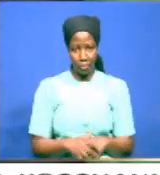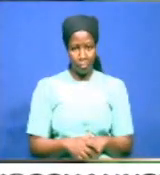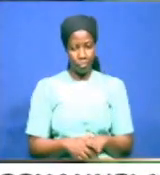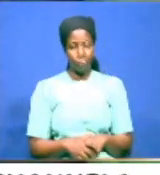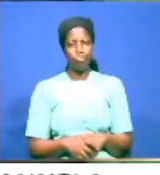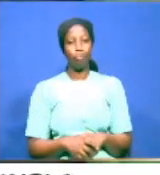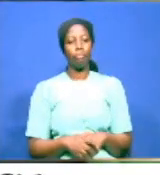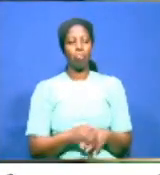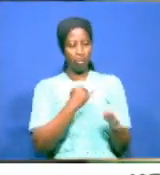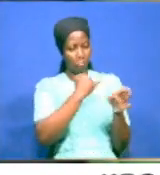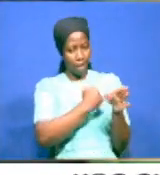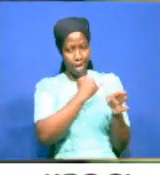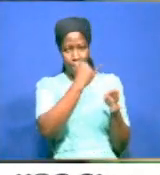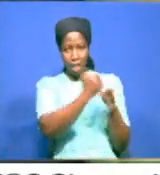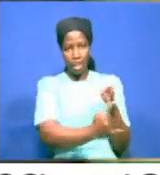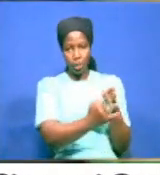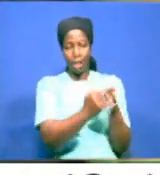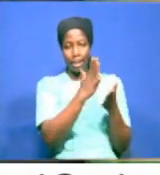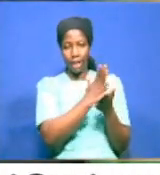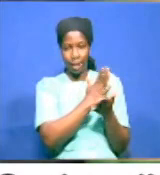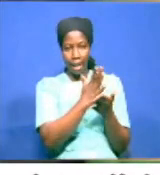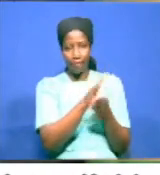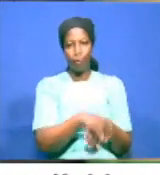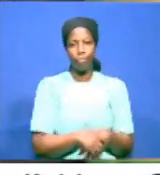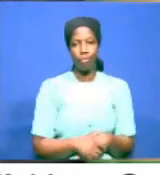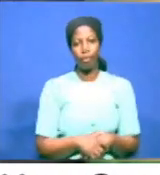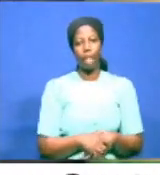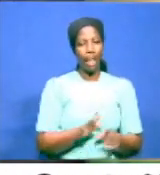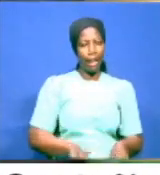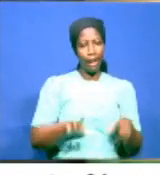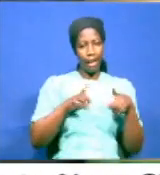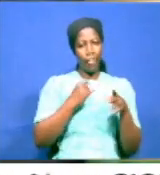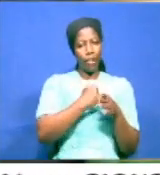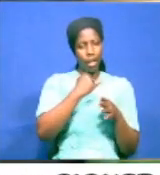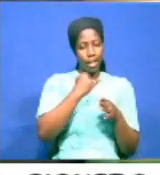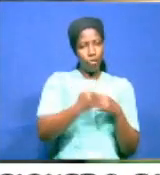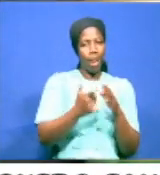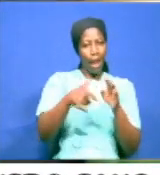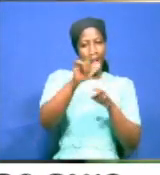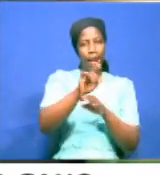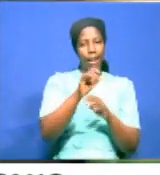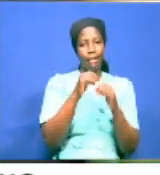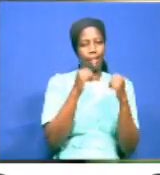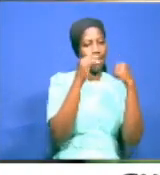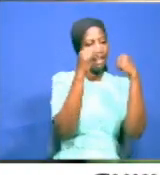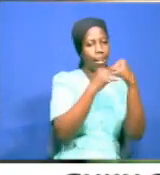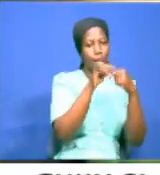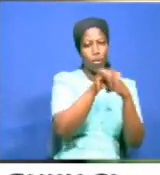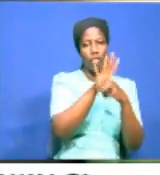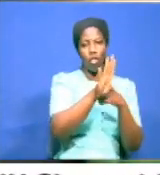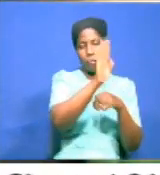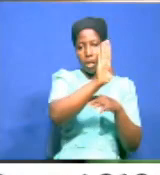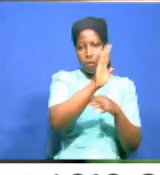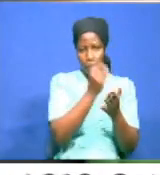2019. In the insurance subsector, net premium from life insurance increased from Kenyan shilling 80.4